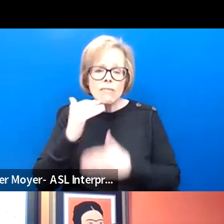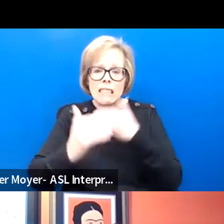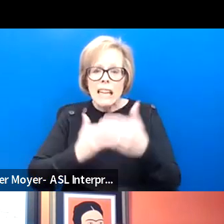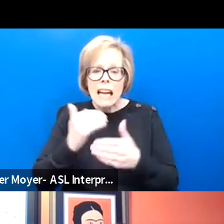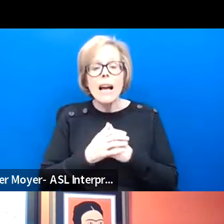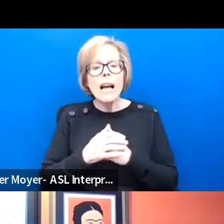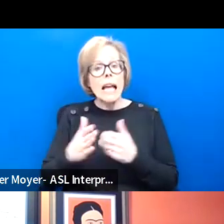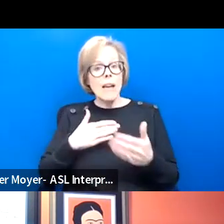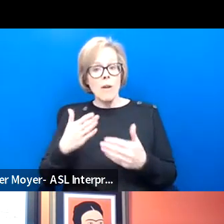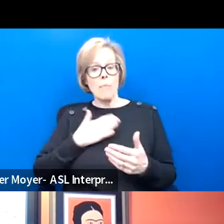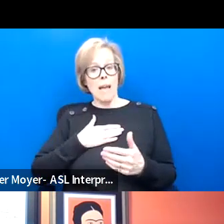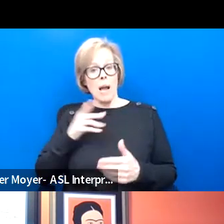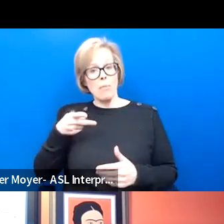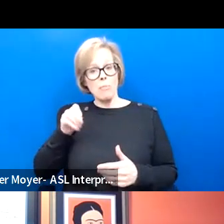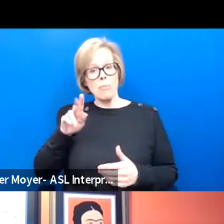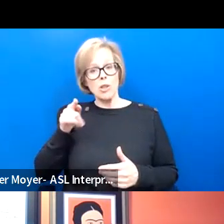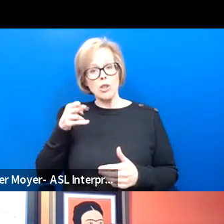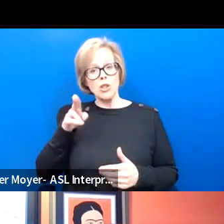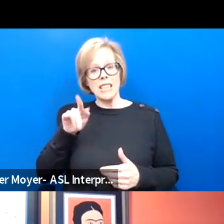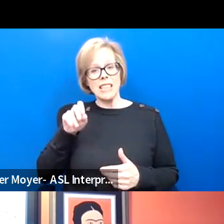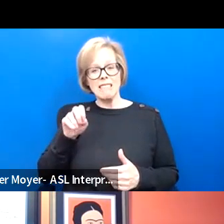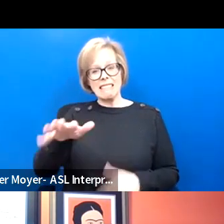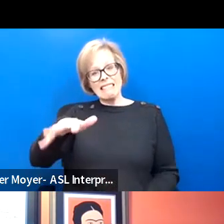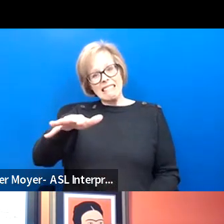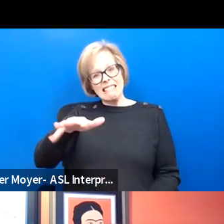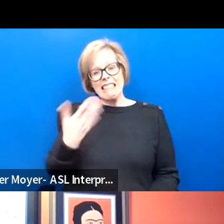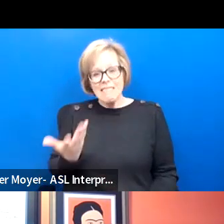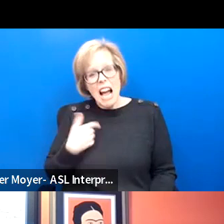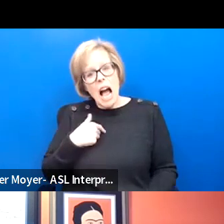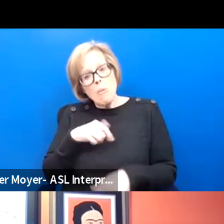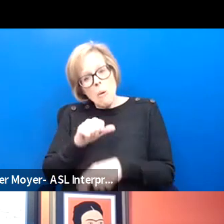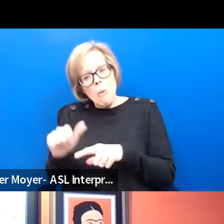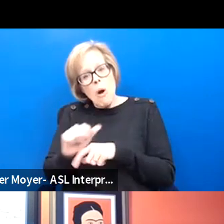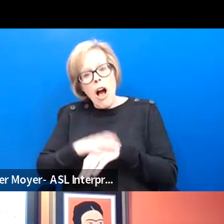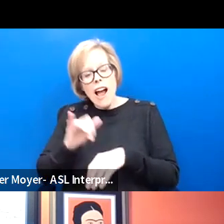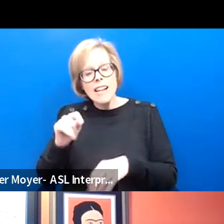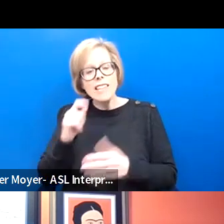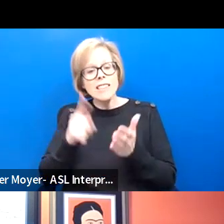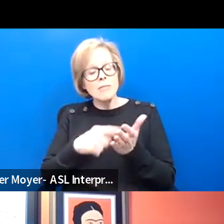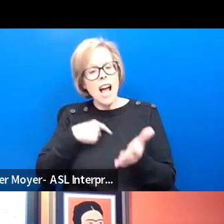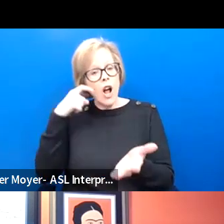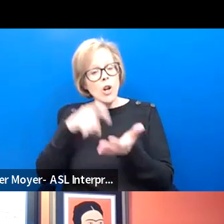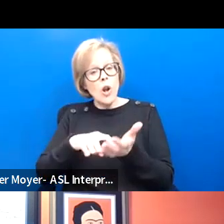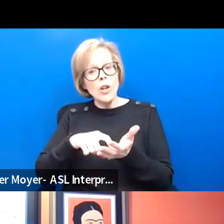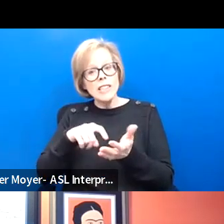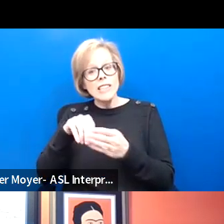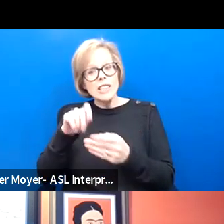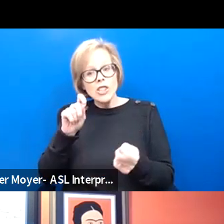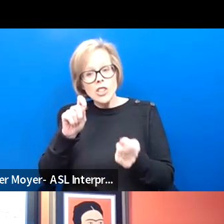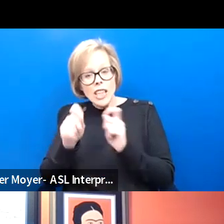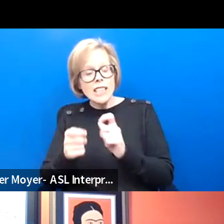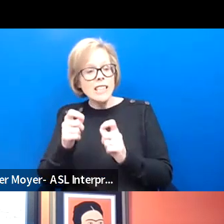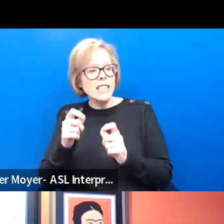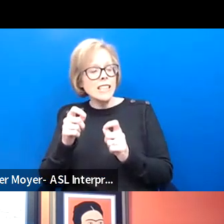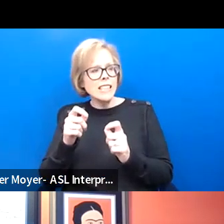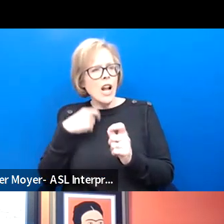though my Portuguese is meh, you know, I'm working on it. Sometimes I do notice changes in what we're saying, you know, things that are